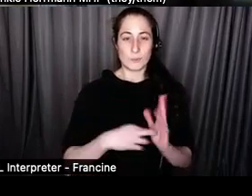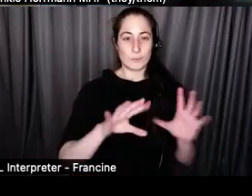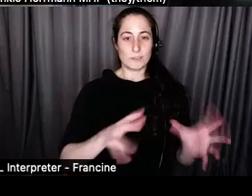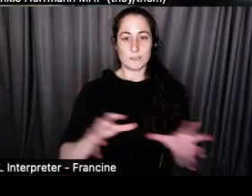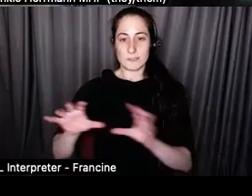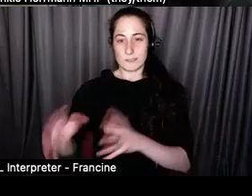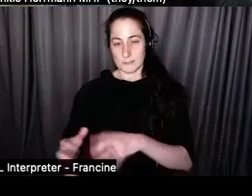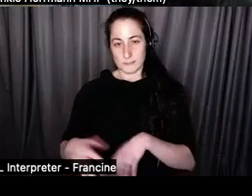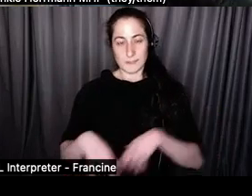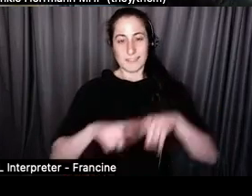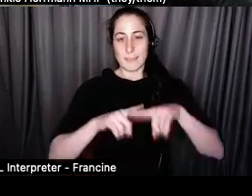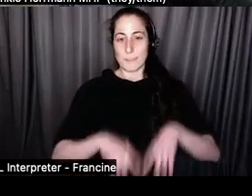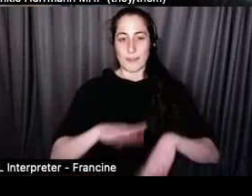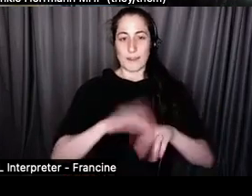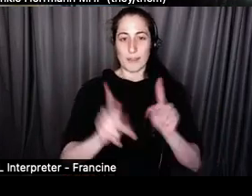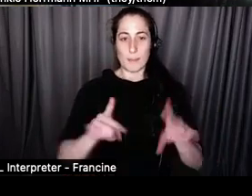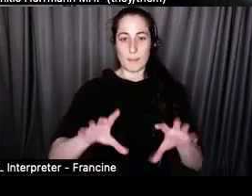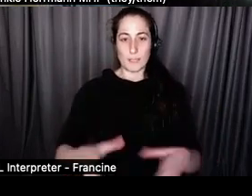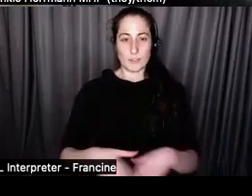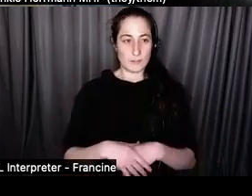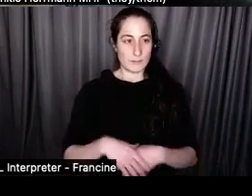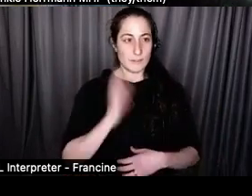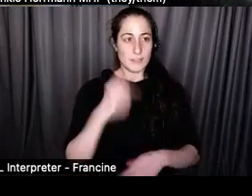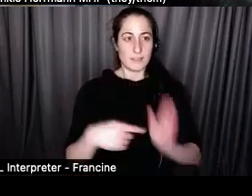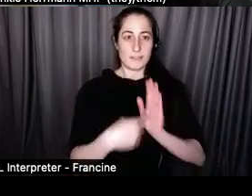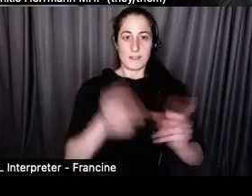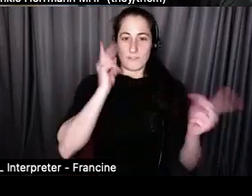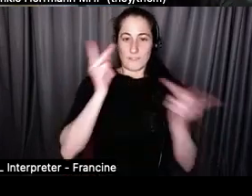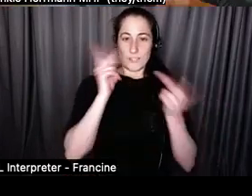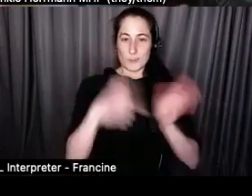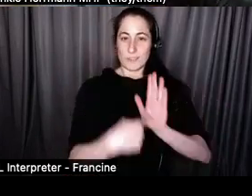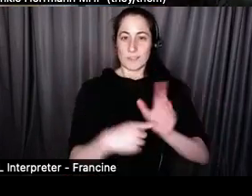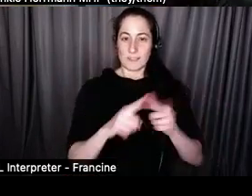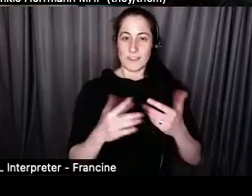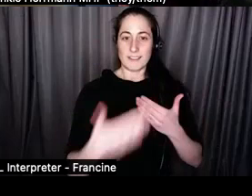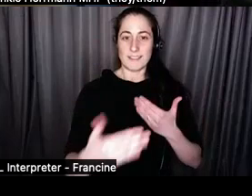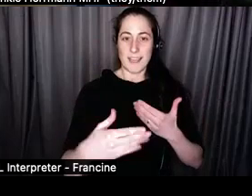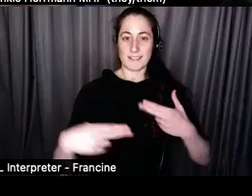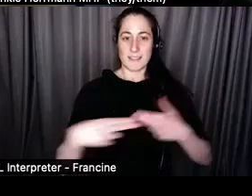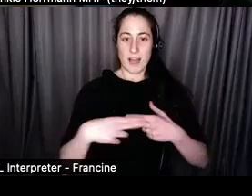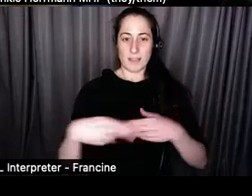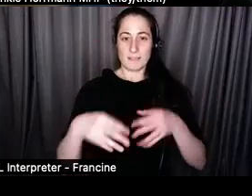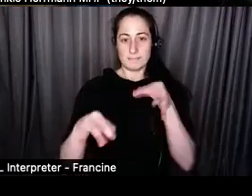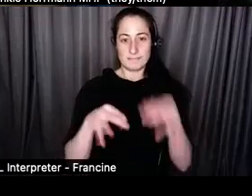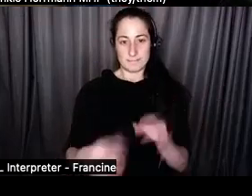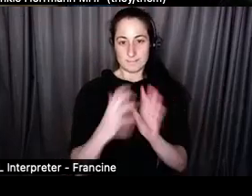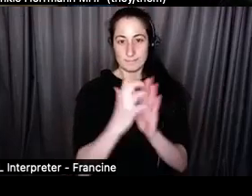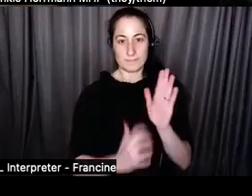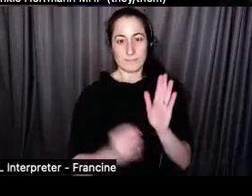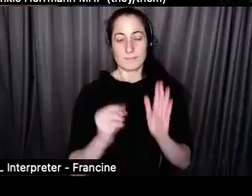of populations. I'm going to present this visually, and then the next slide I have it written out, so it's presented in two different